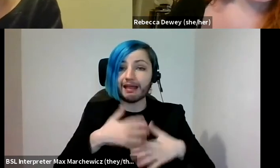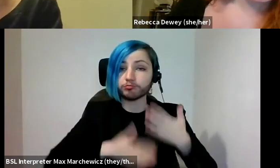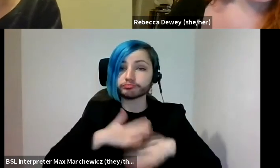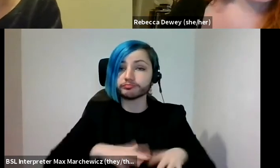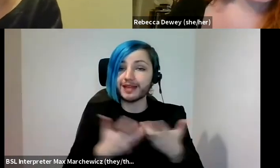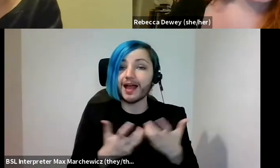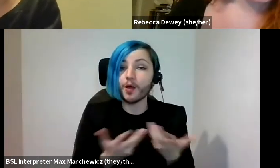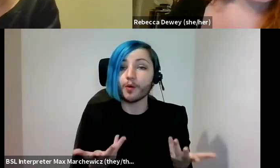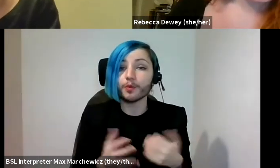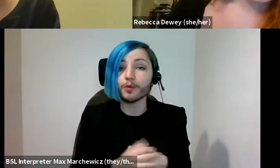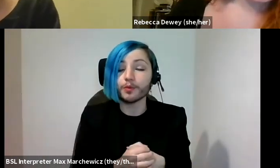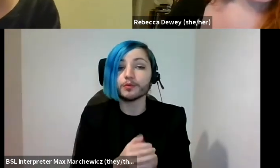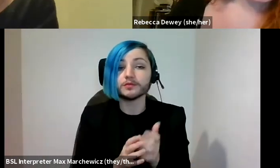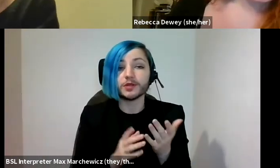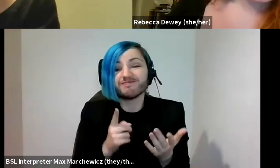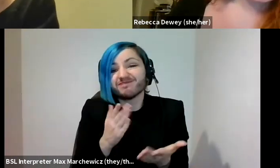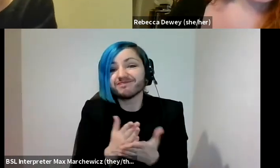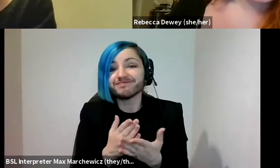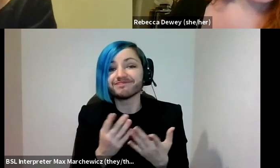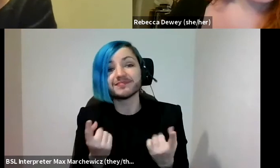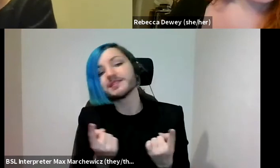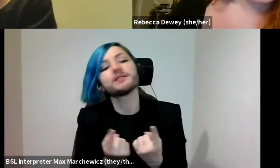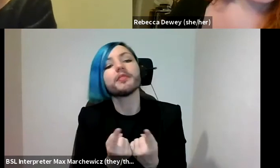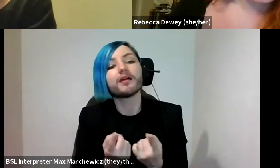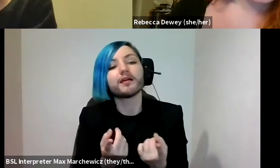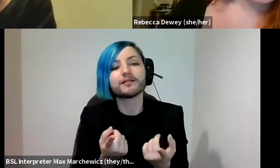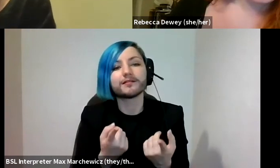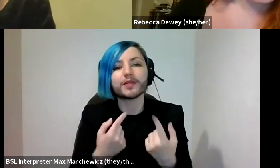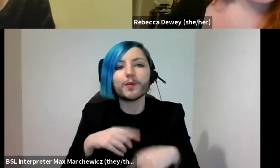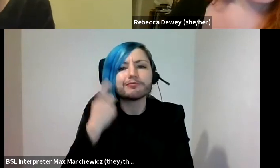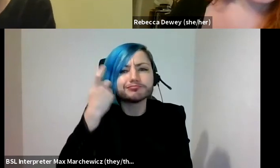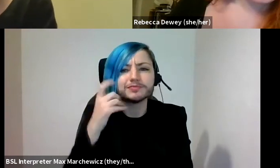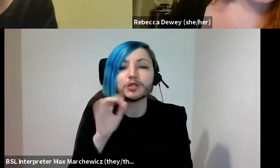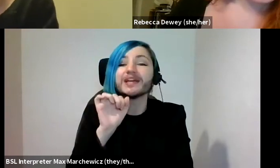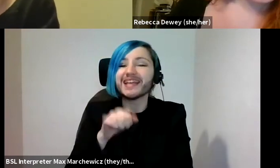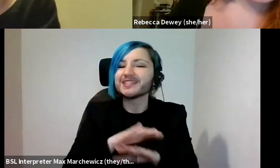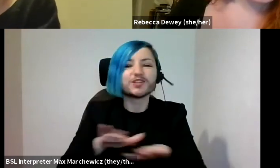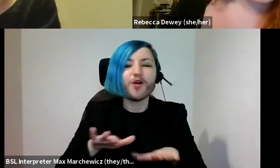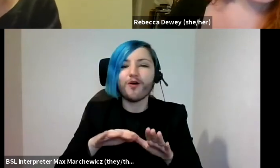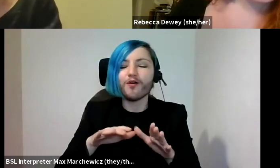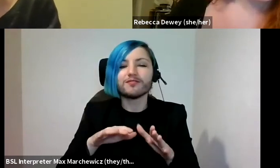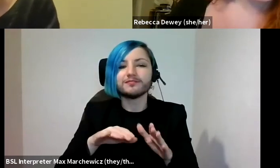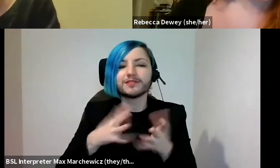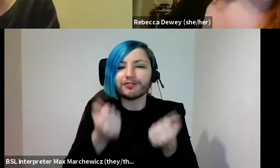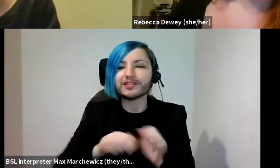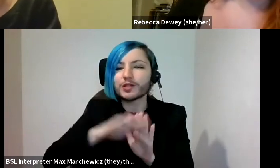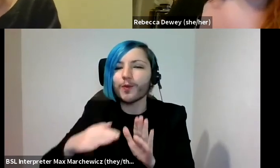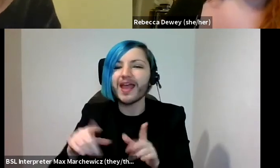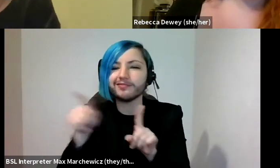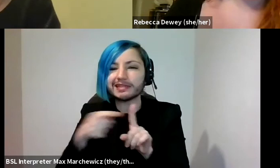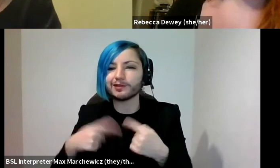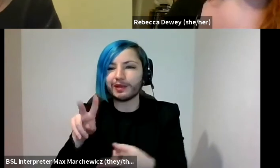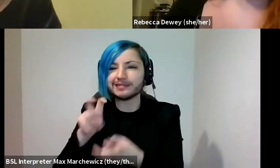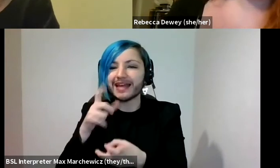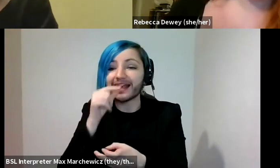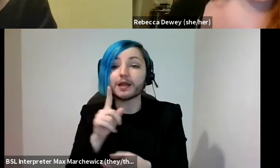it is something that we think about, even although it doesn't produce gravitational wave signals for us to detect, but it does exert, as